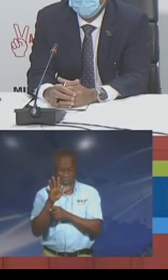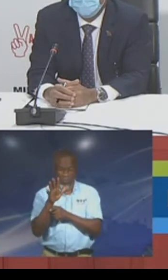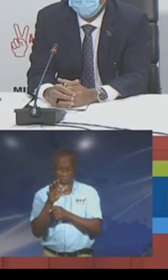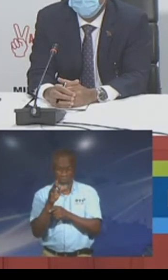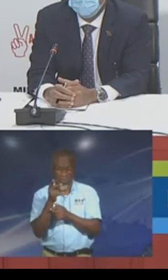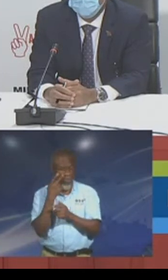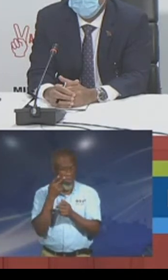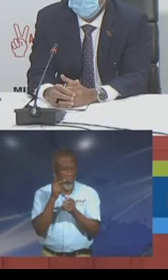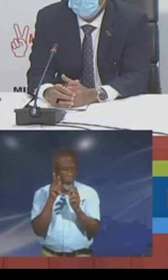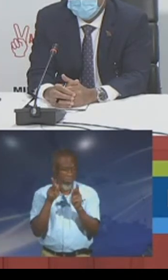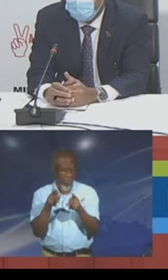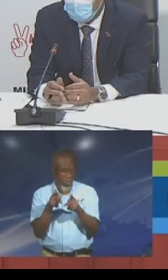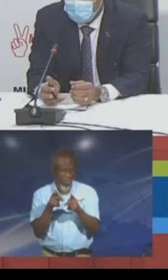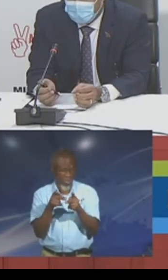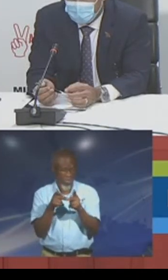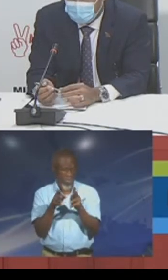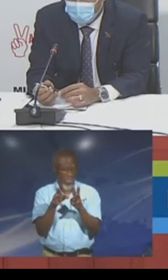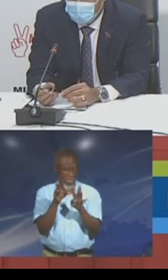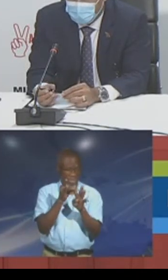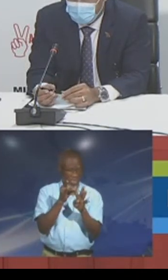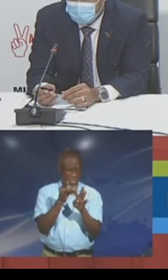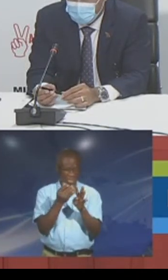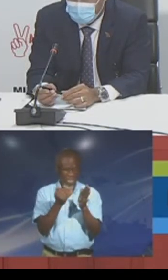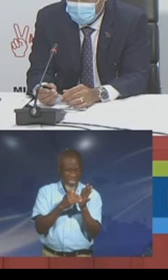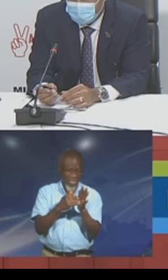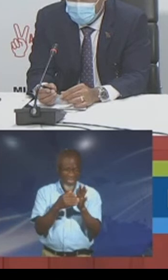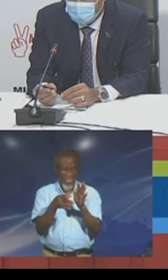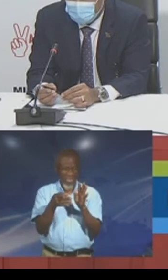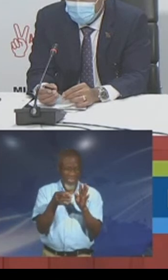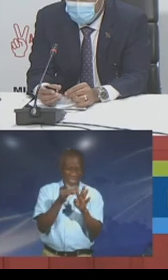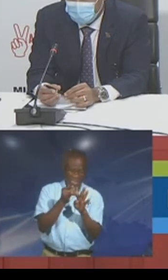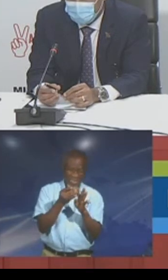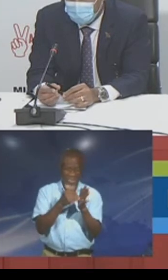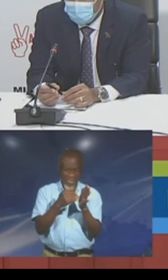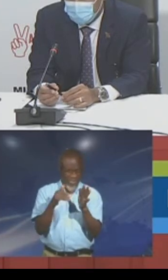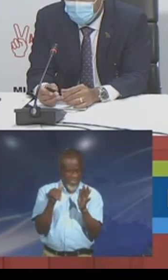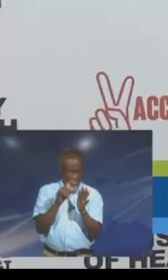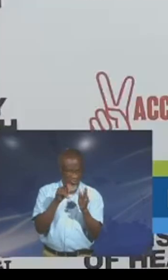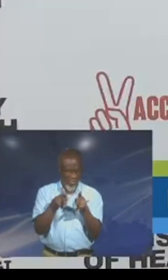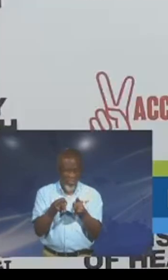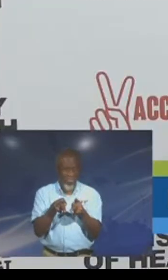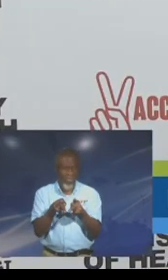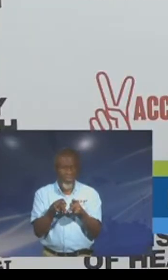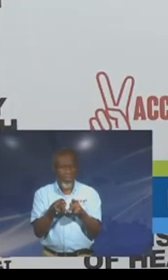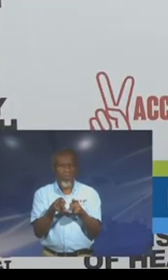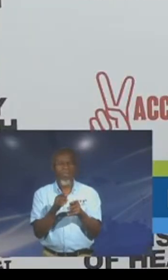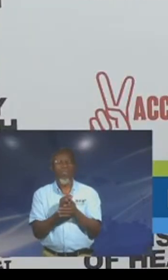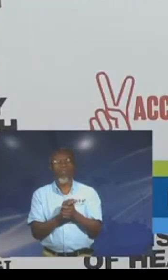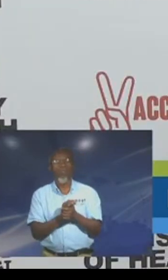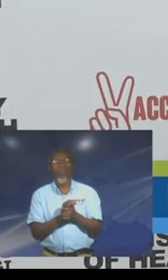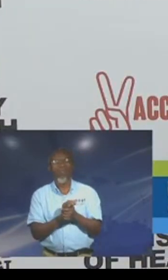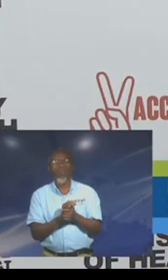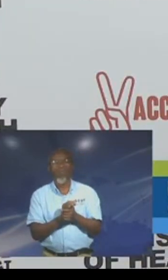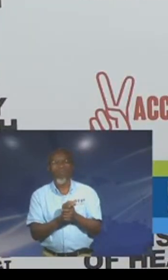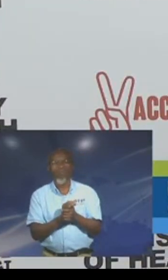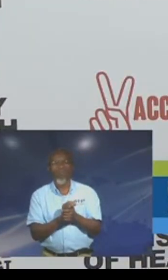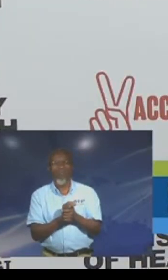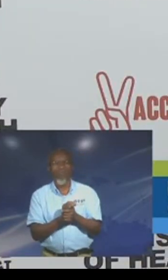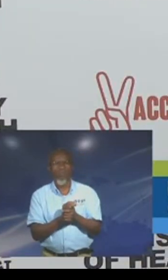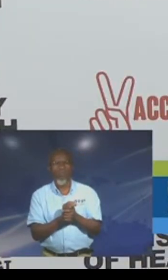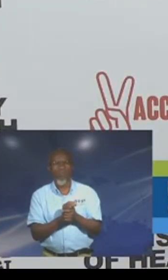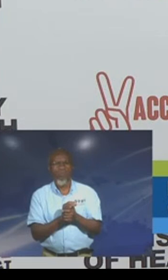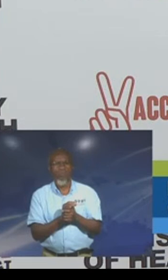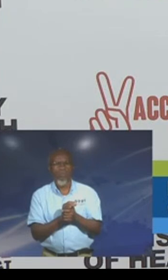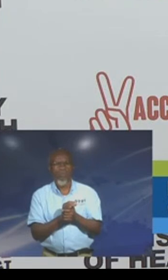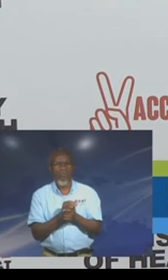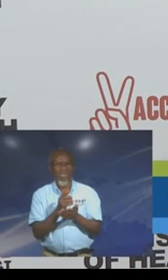now. I think prior we would have answered that question last week with Kevin. I think Philomene had asked the same